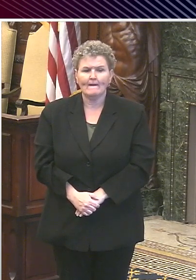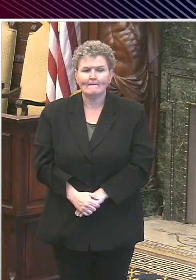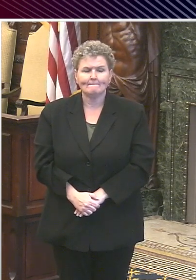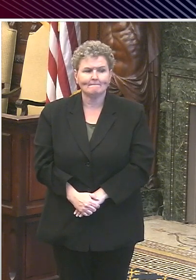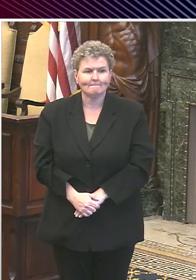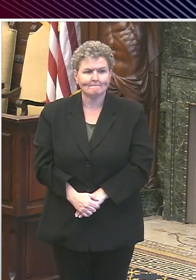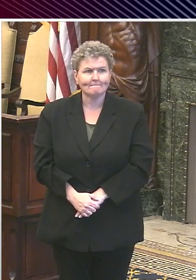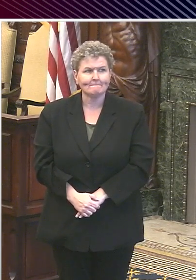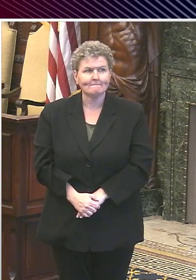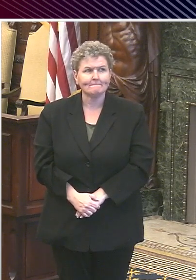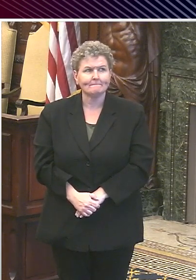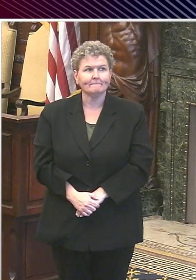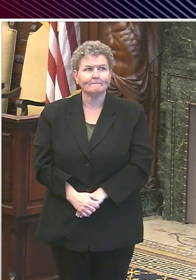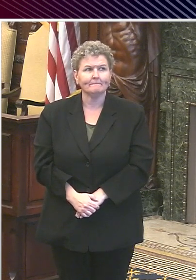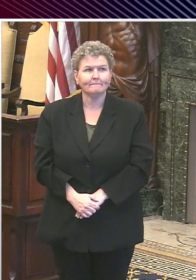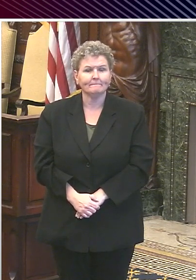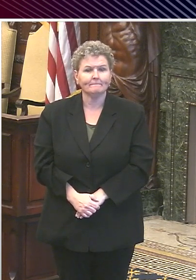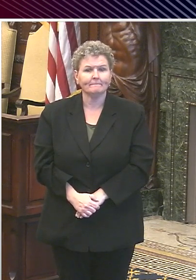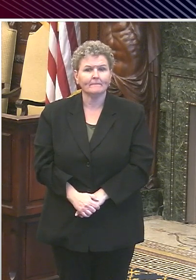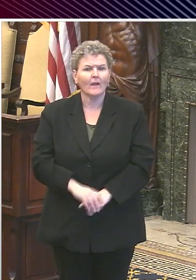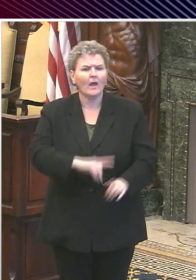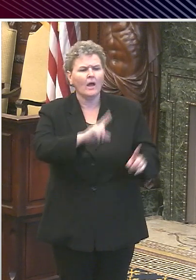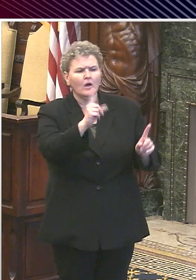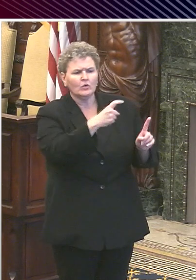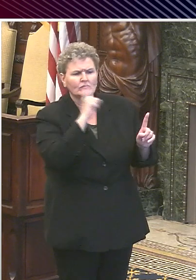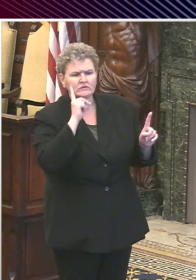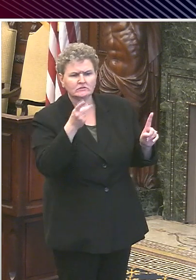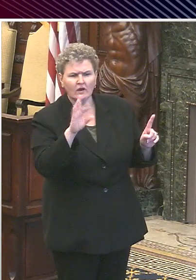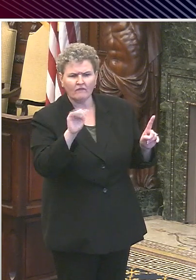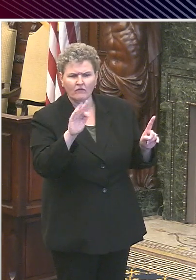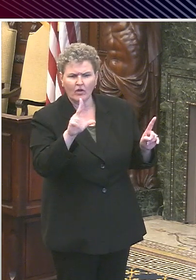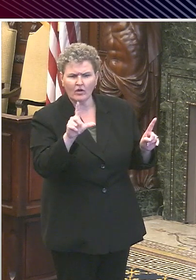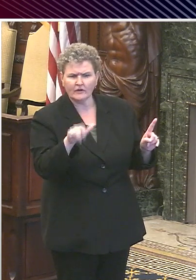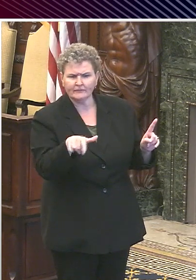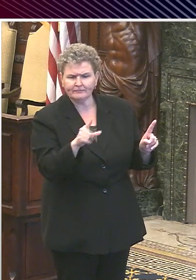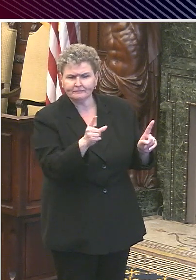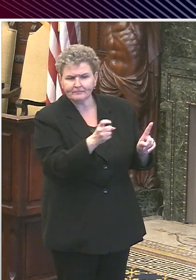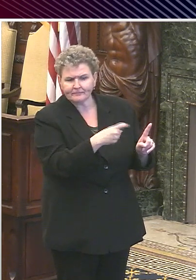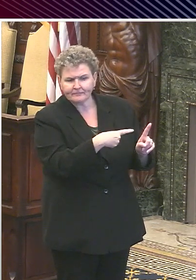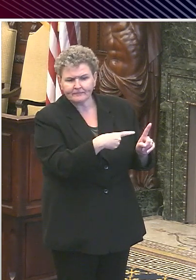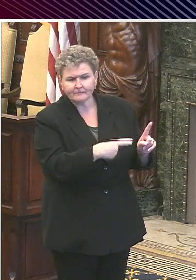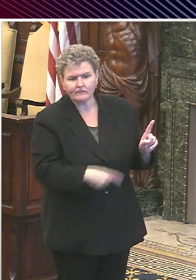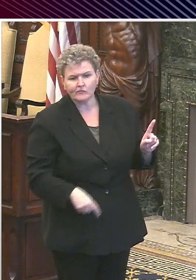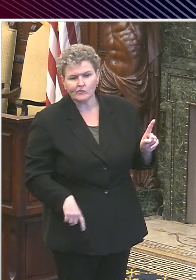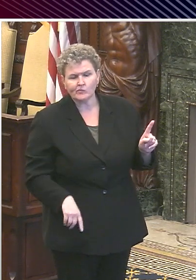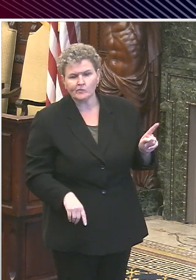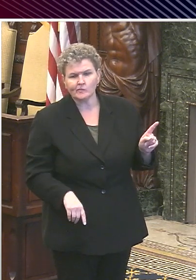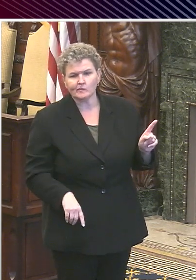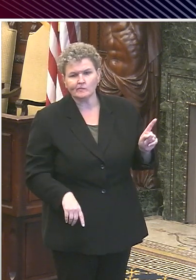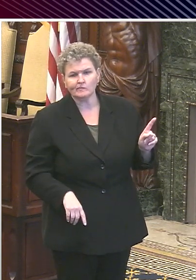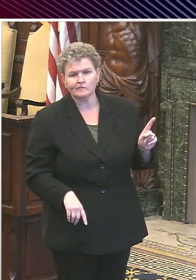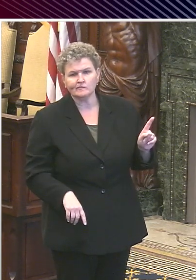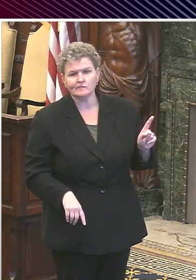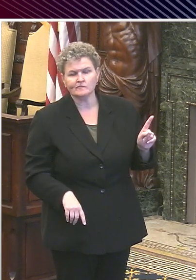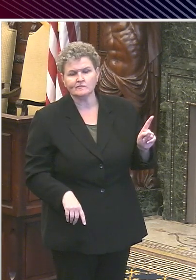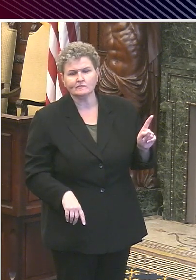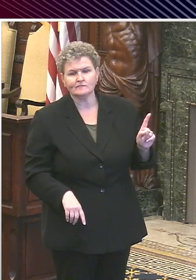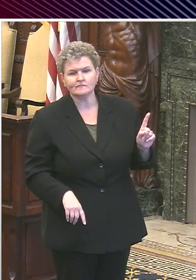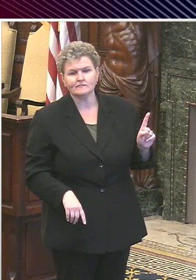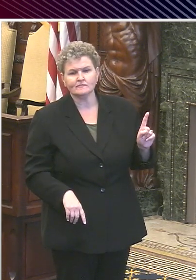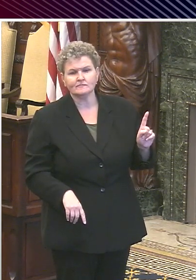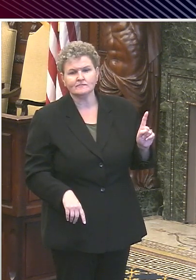registrar? Pregúntale eso. Dr. Farley, the question now is the follow-up. What would be the numbers that would